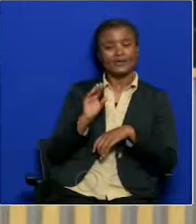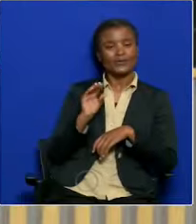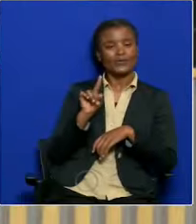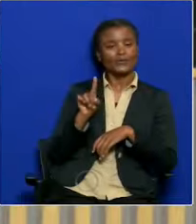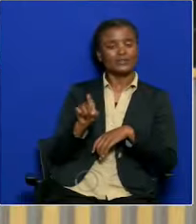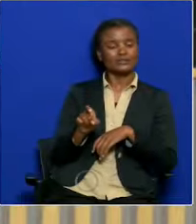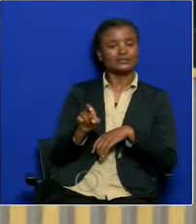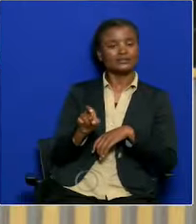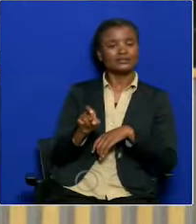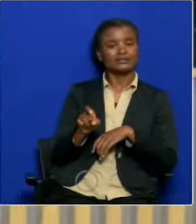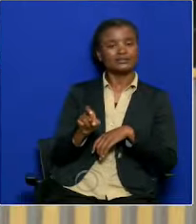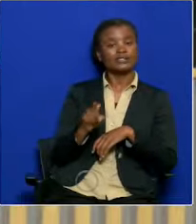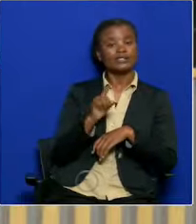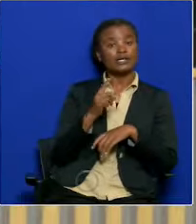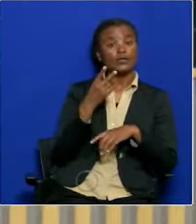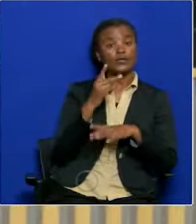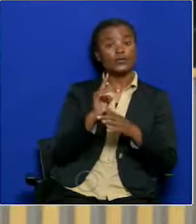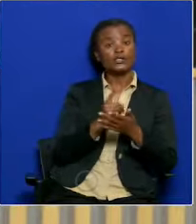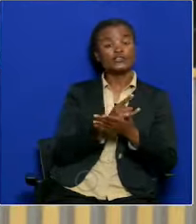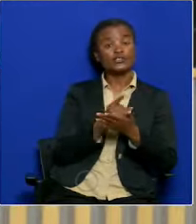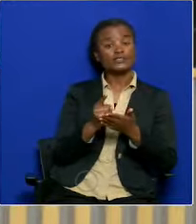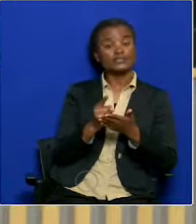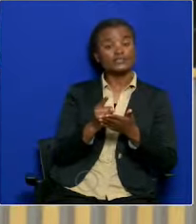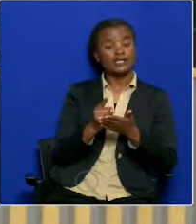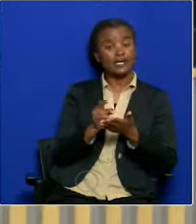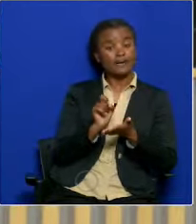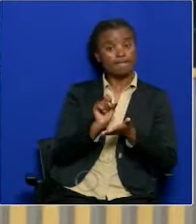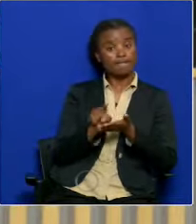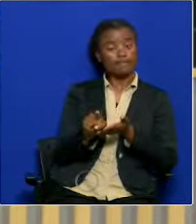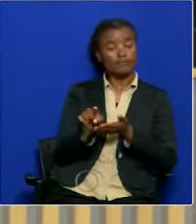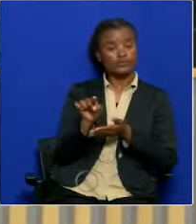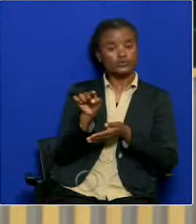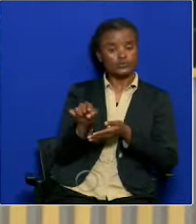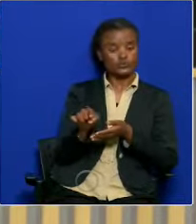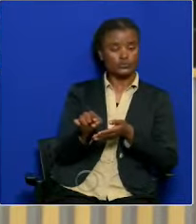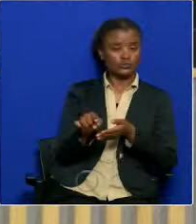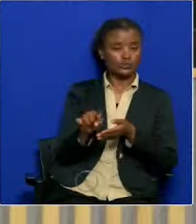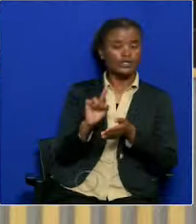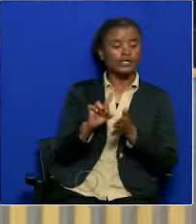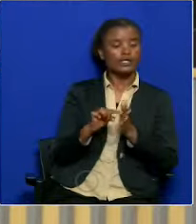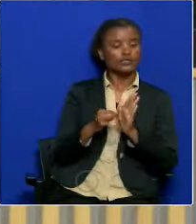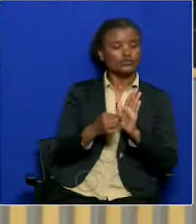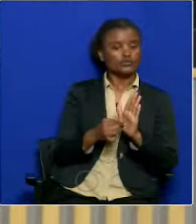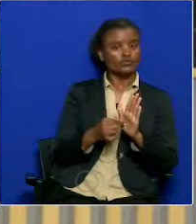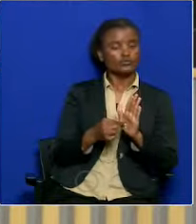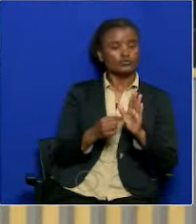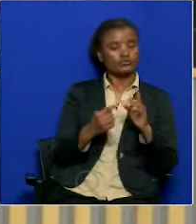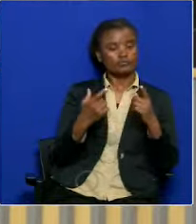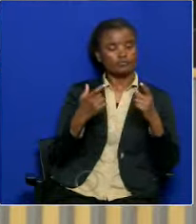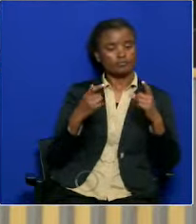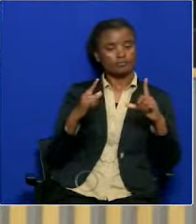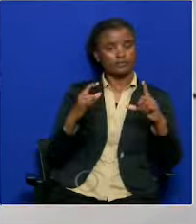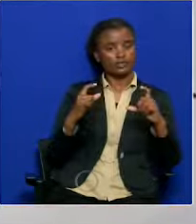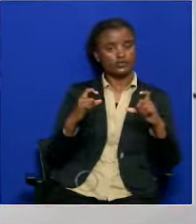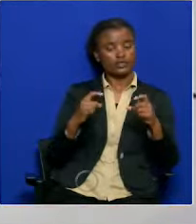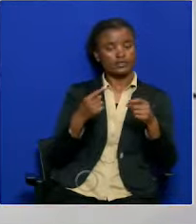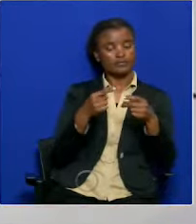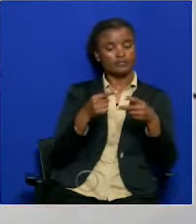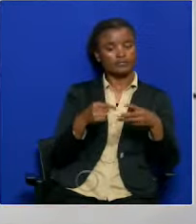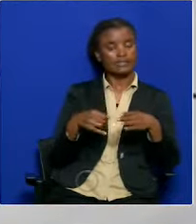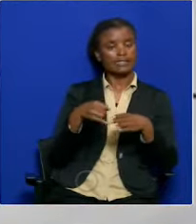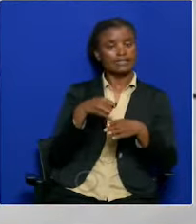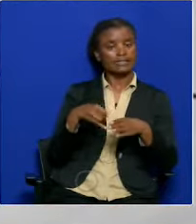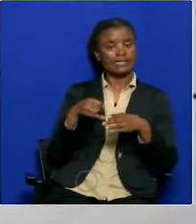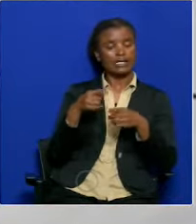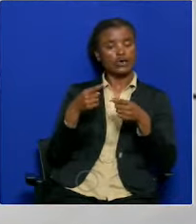chat comes to you, where he shows you the internal audit report. Yeah, it's on the It's 22nd. evening,